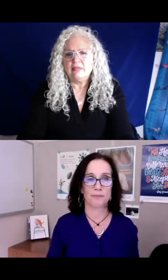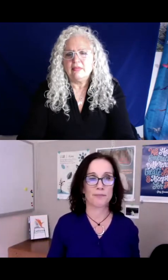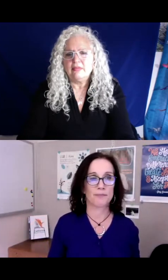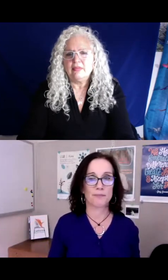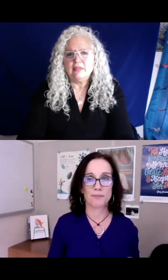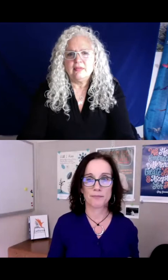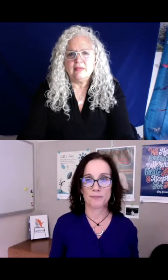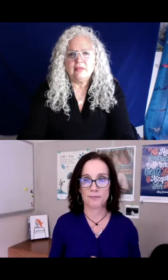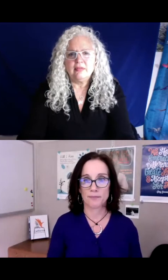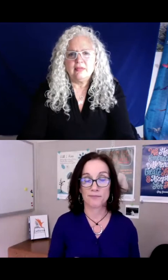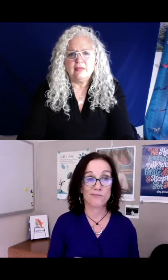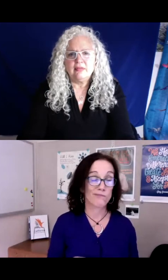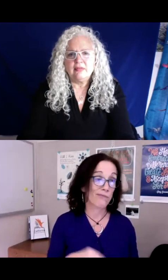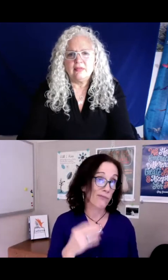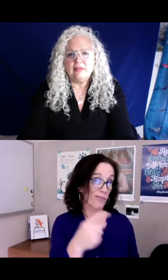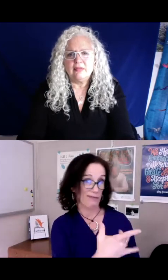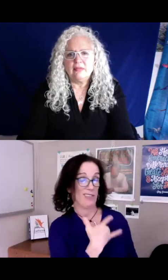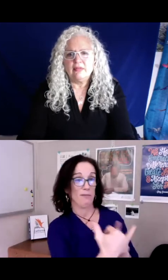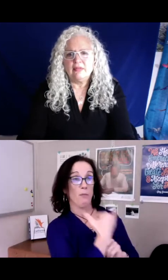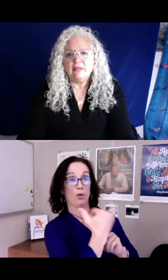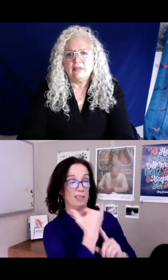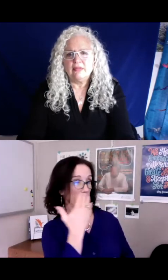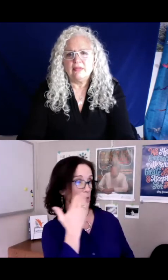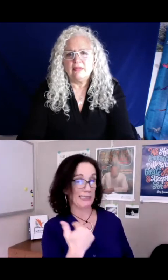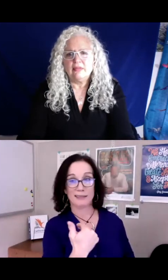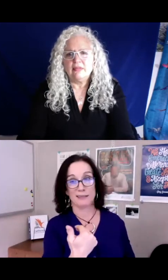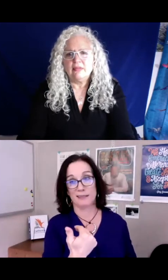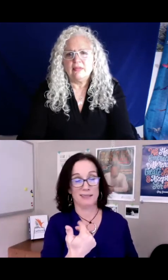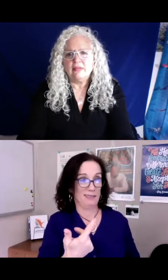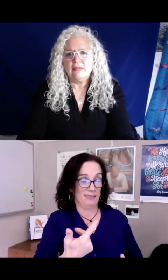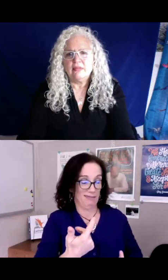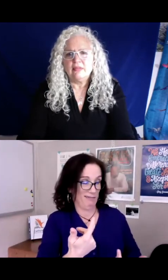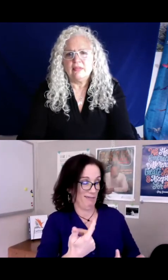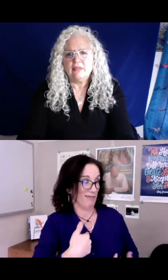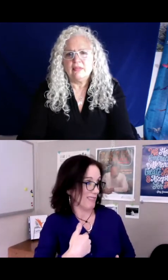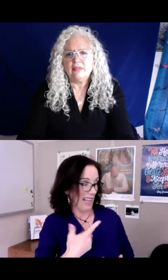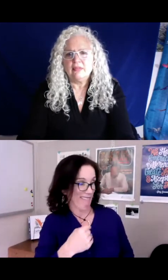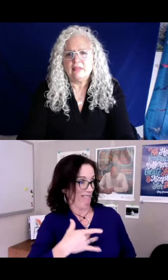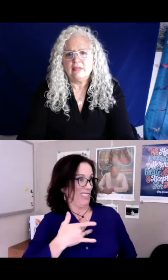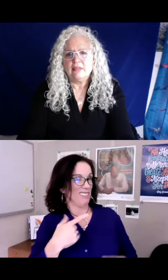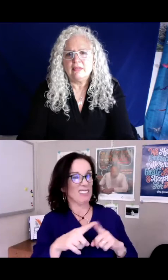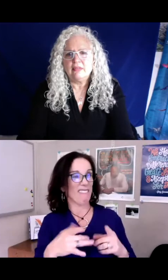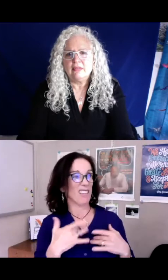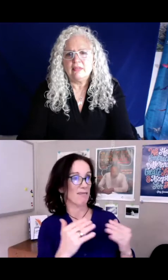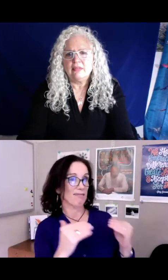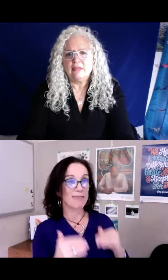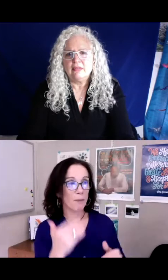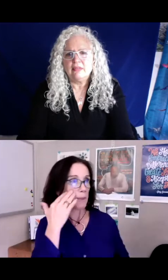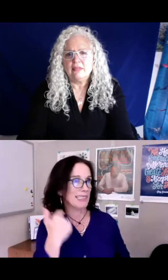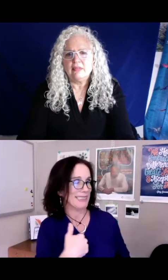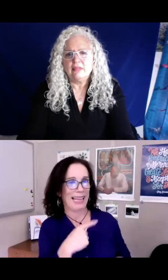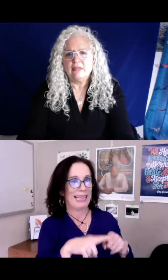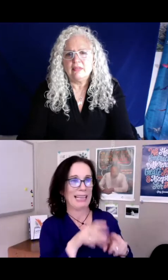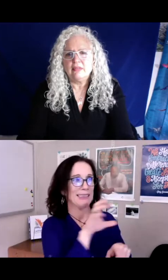know, are constantly having to ask people to repeat themselves. They might feel bullied because, you know, and feel